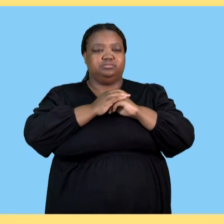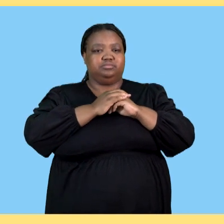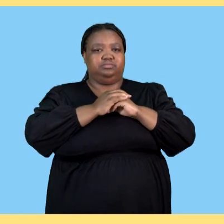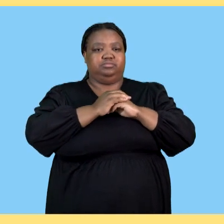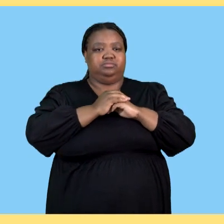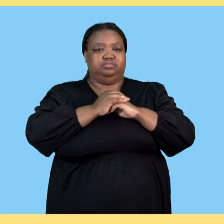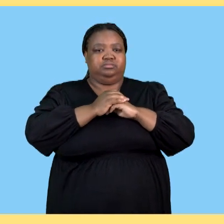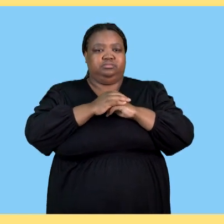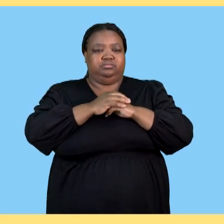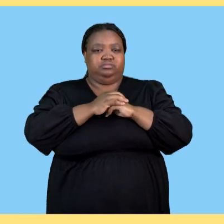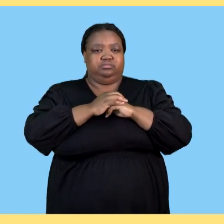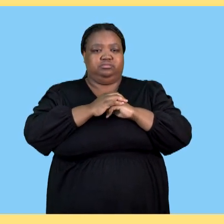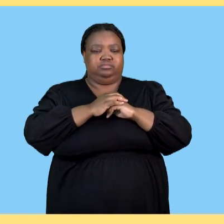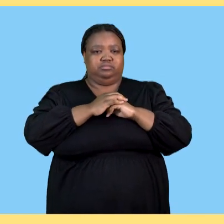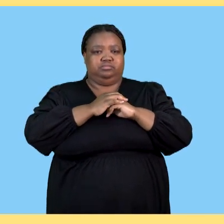capital